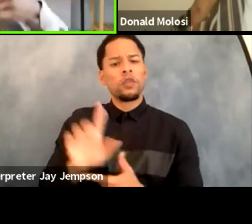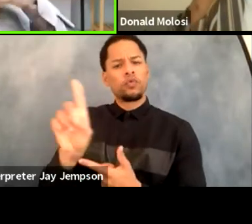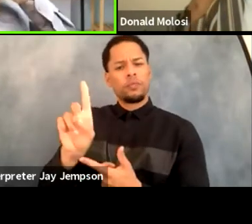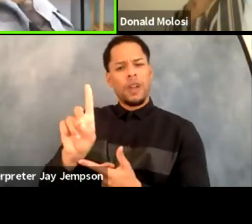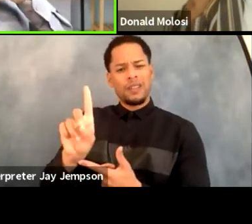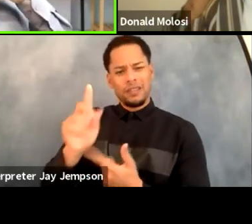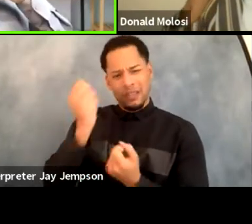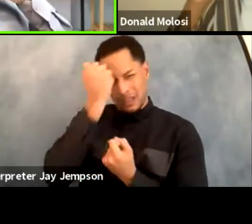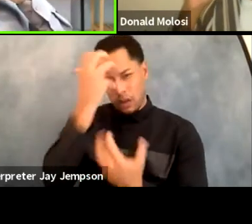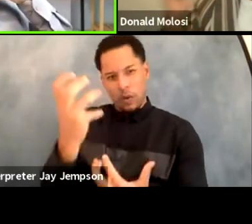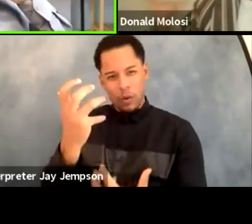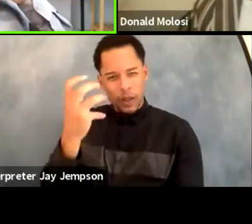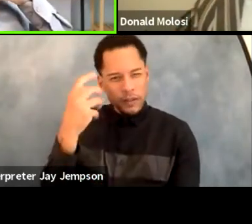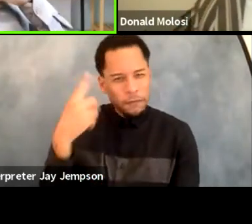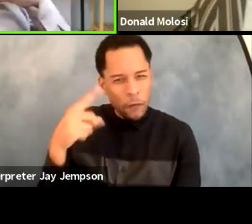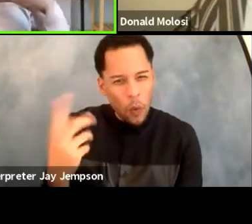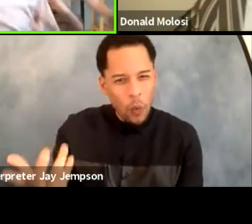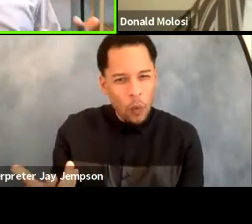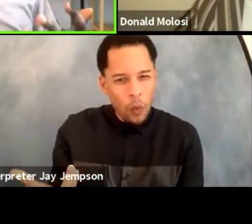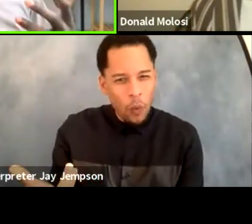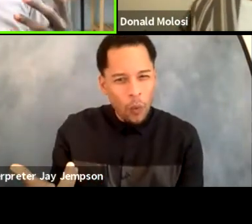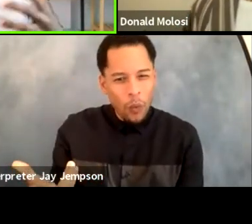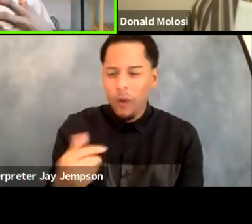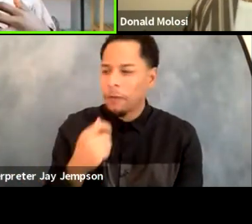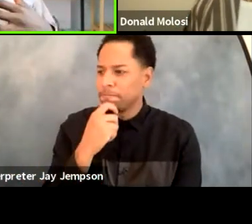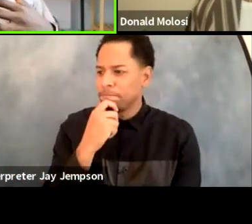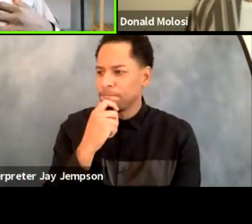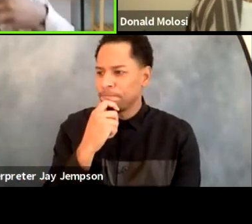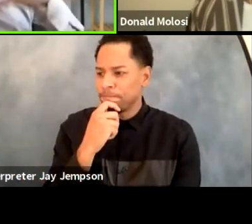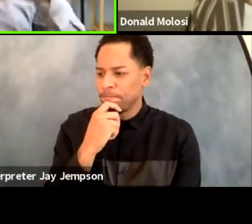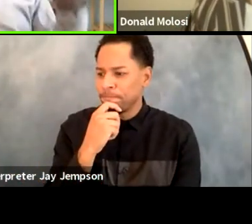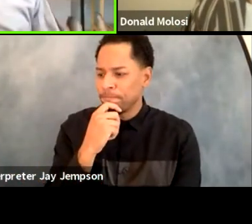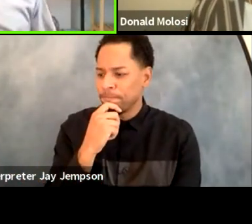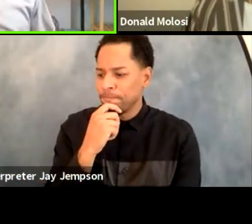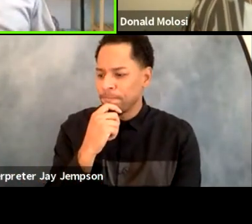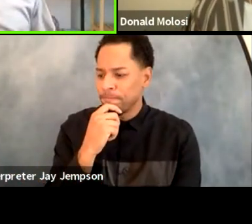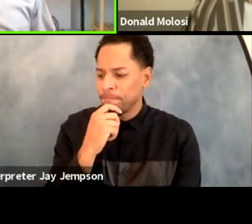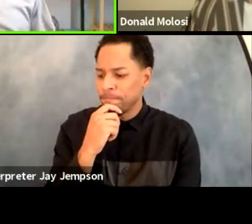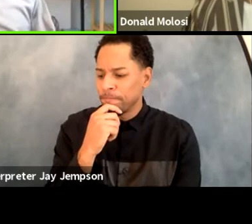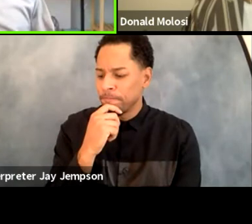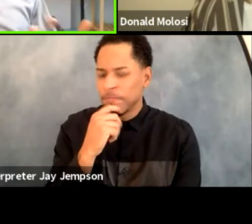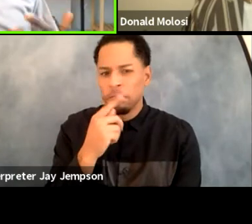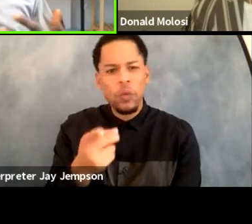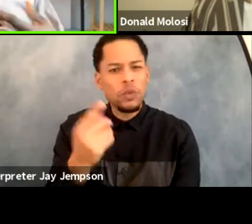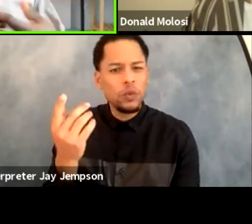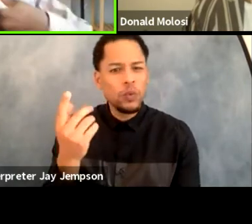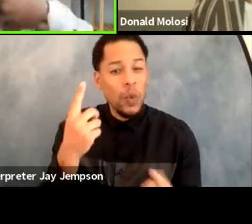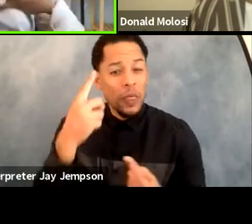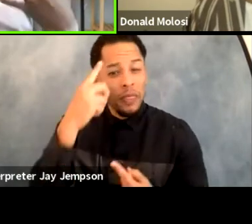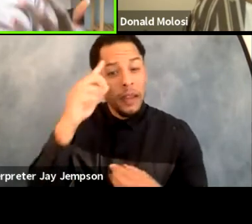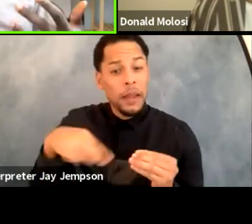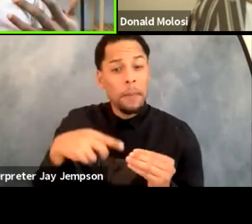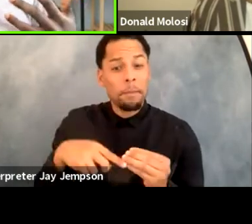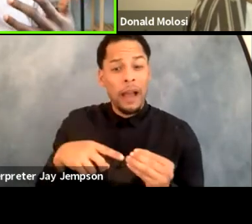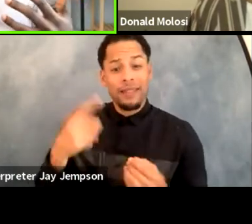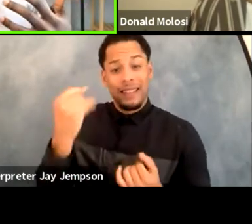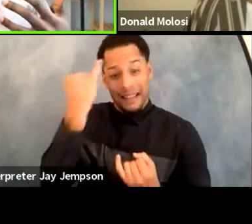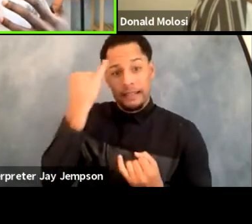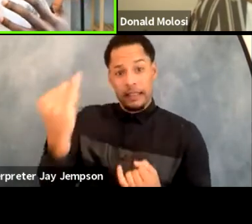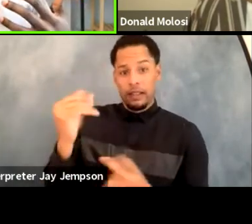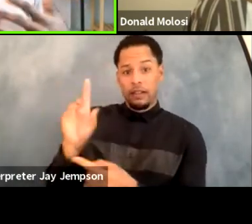Or what do you think this idea of decolonizing dramaturgy, what do you